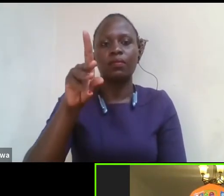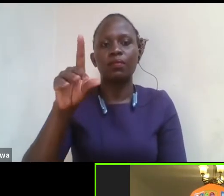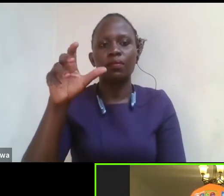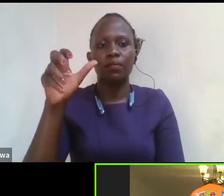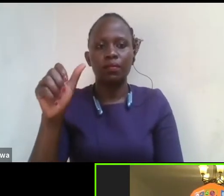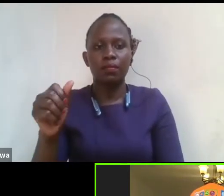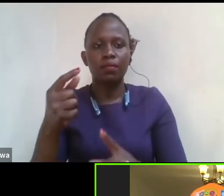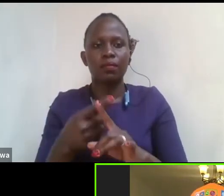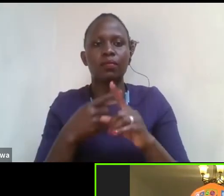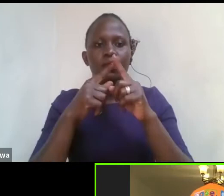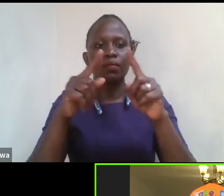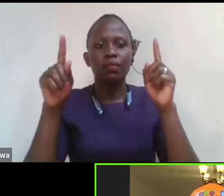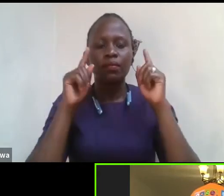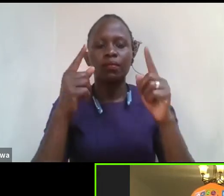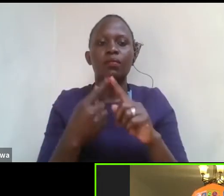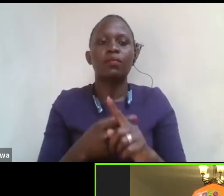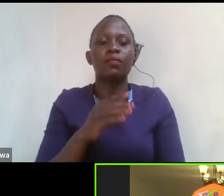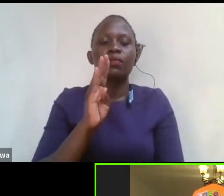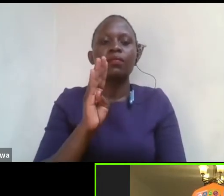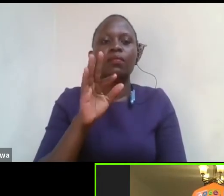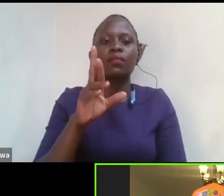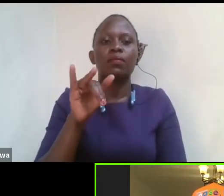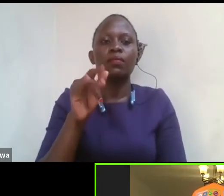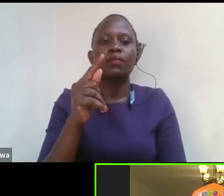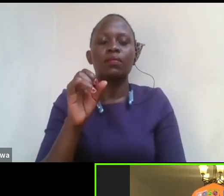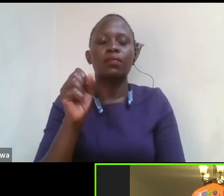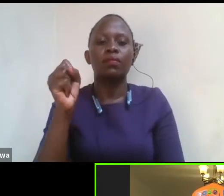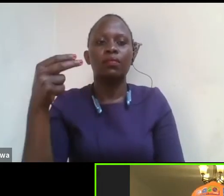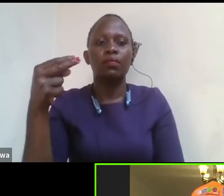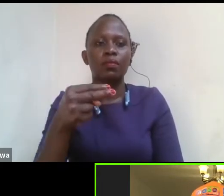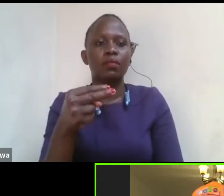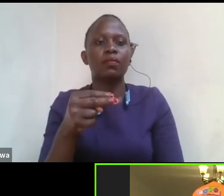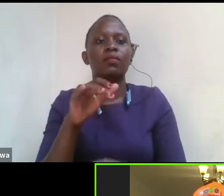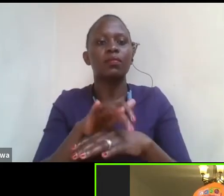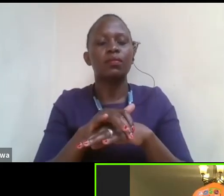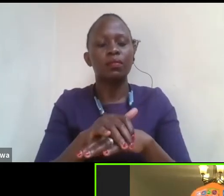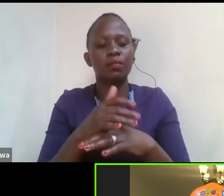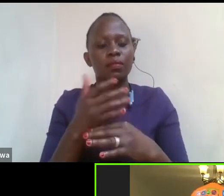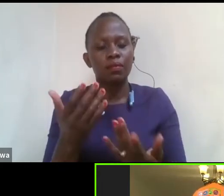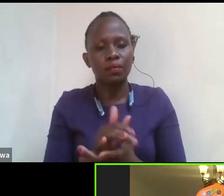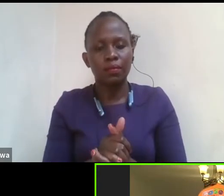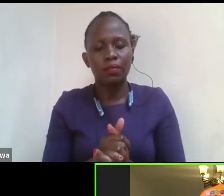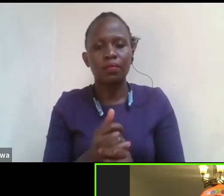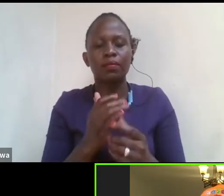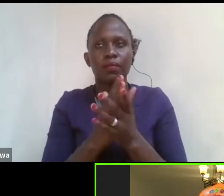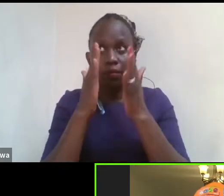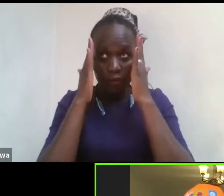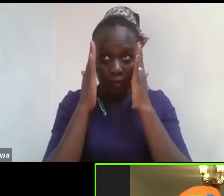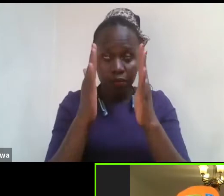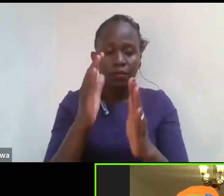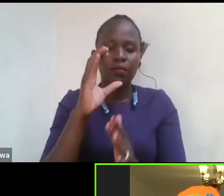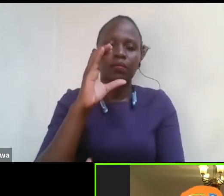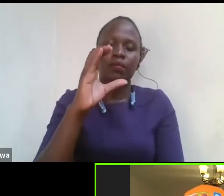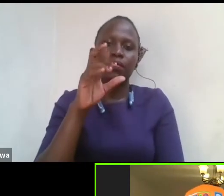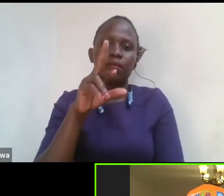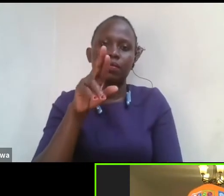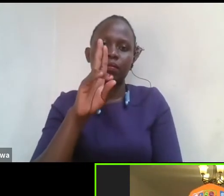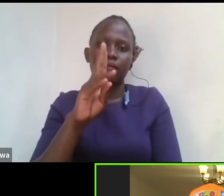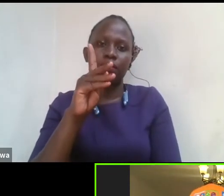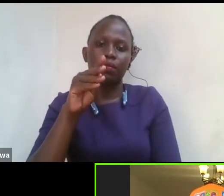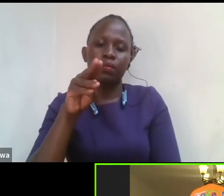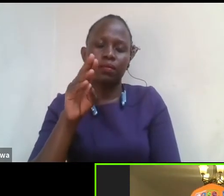Columbia. His MSc thesis focused on the weaknesses of crude oil benchmarks in the financial derivatives. He